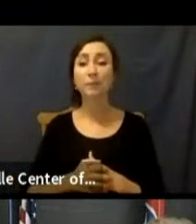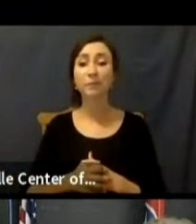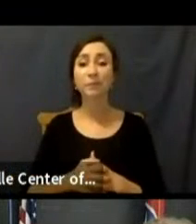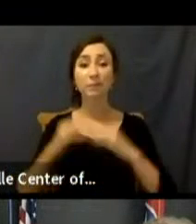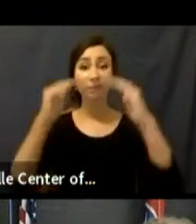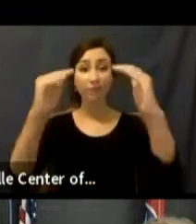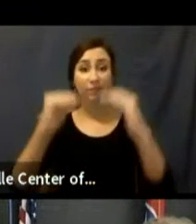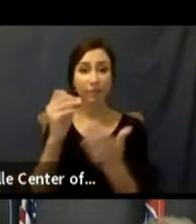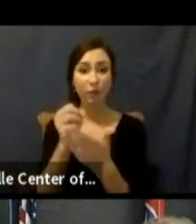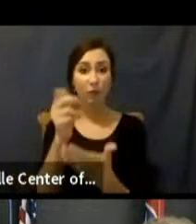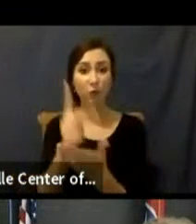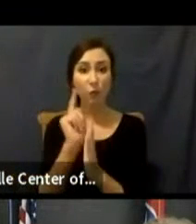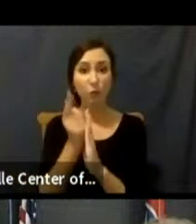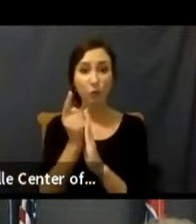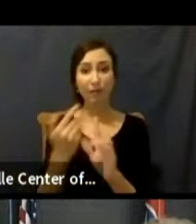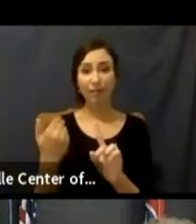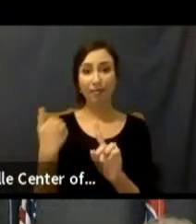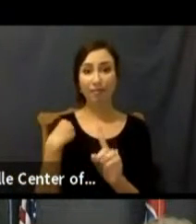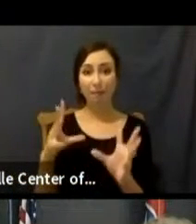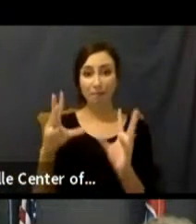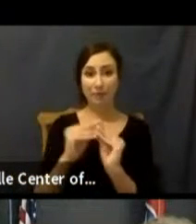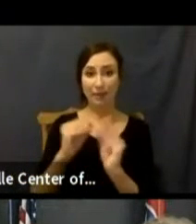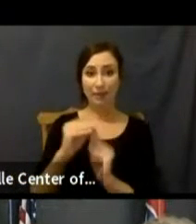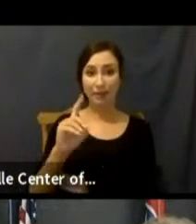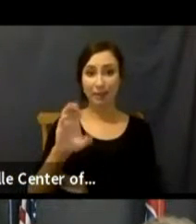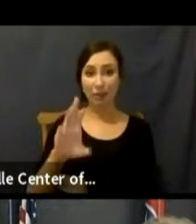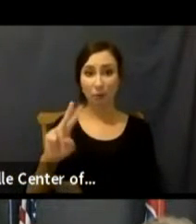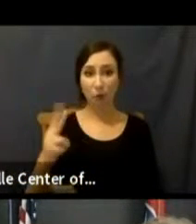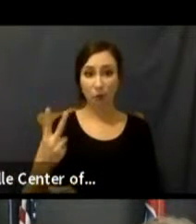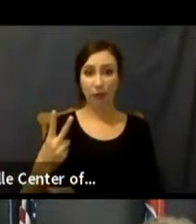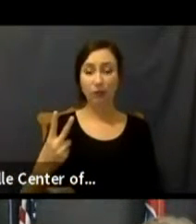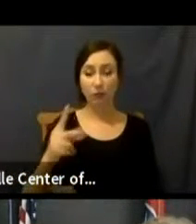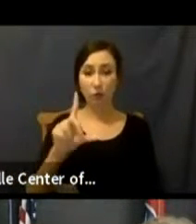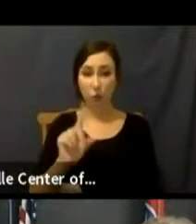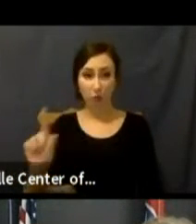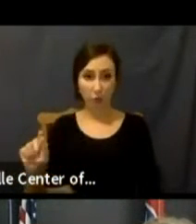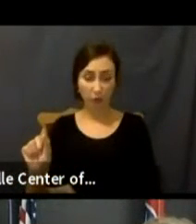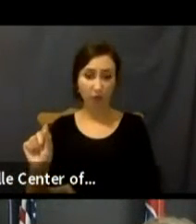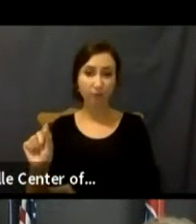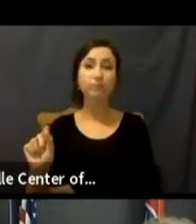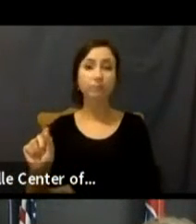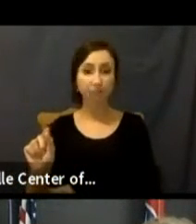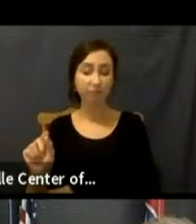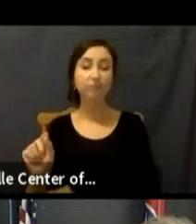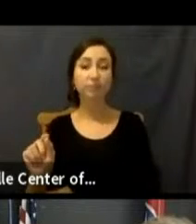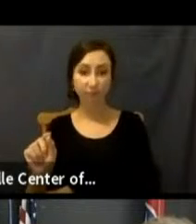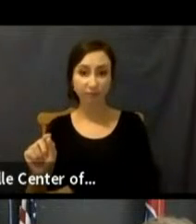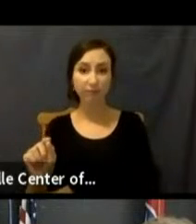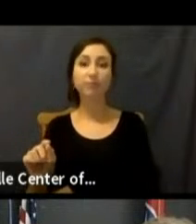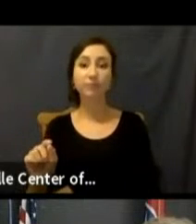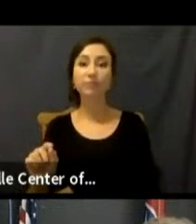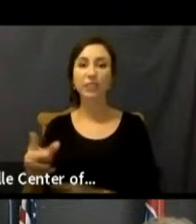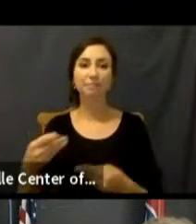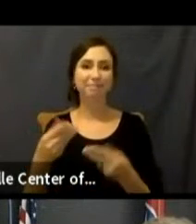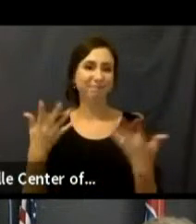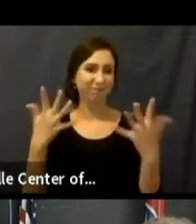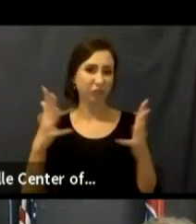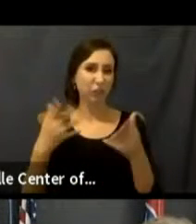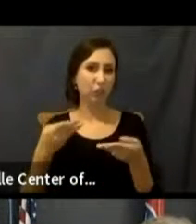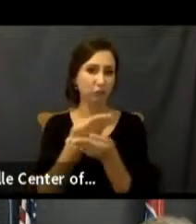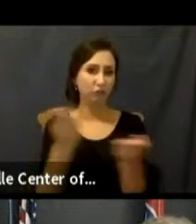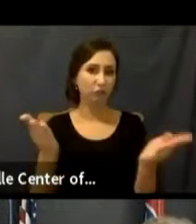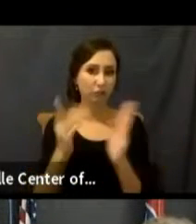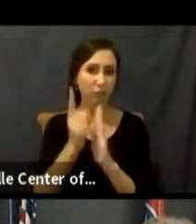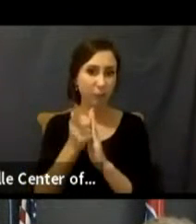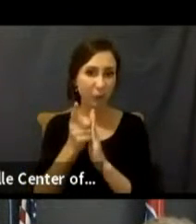is approval of the minutes of the meeting from December 2, 2020. And these have been distributed to everyone. Are there